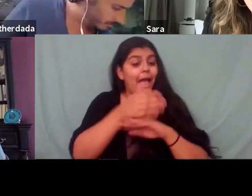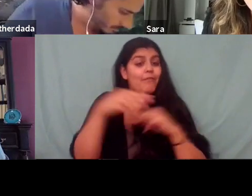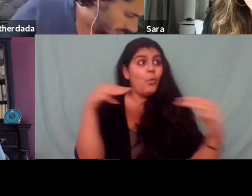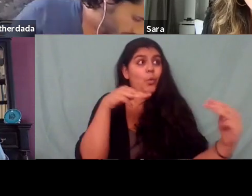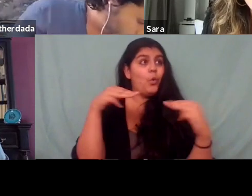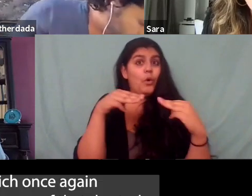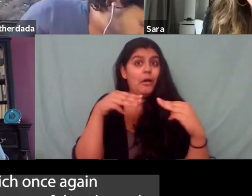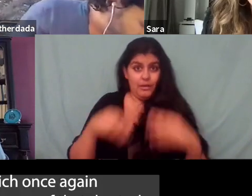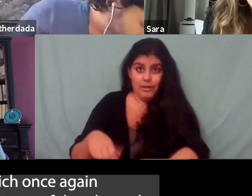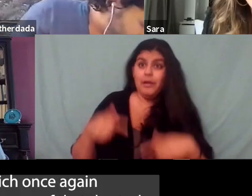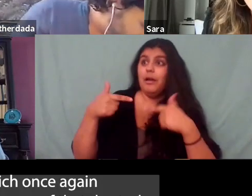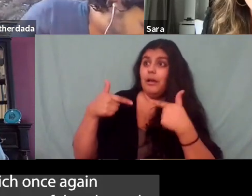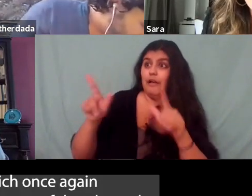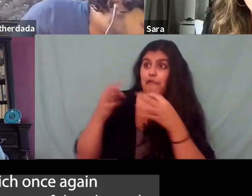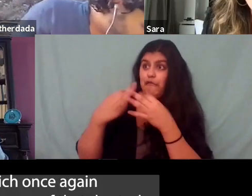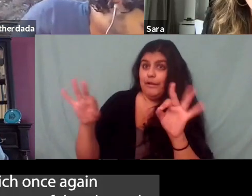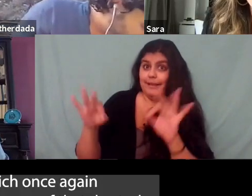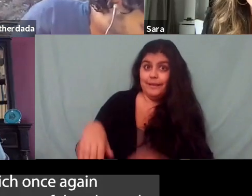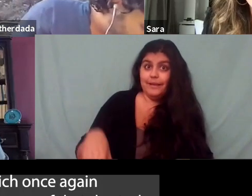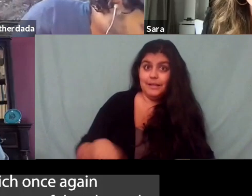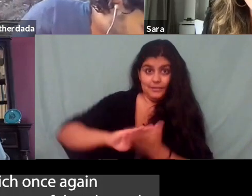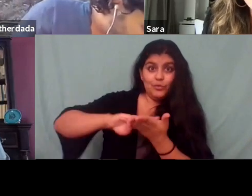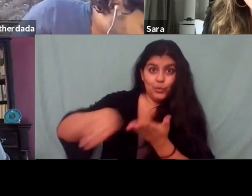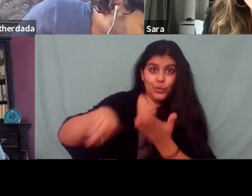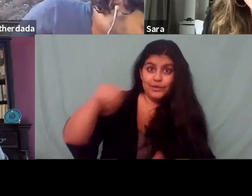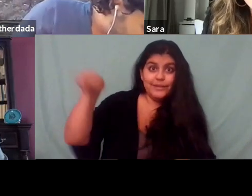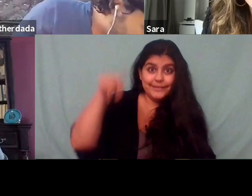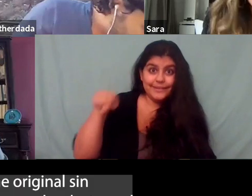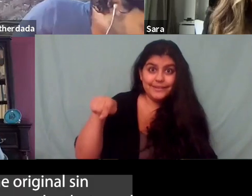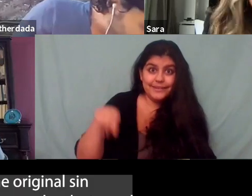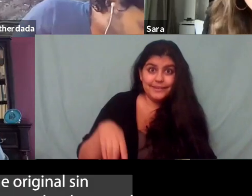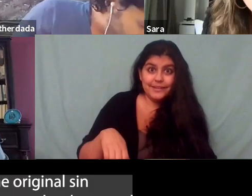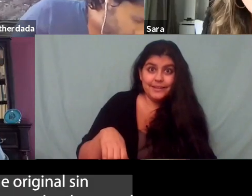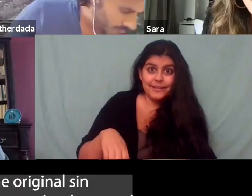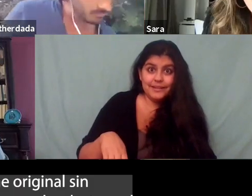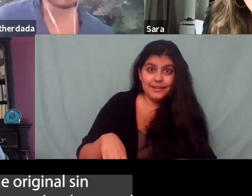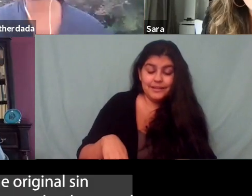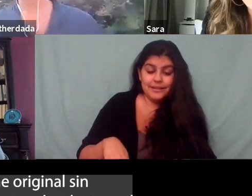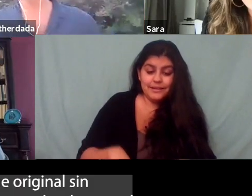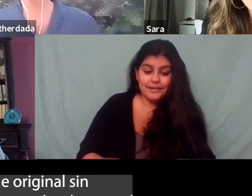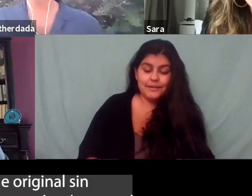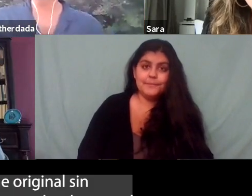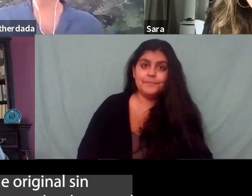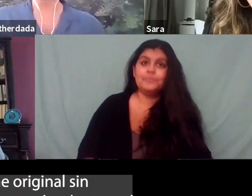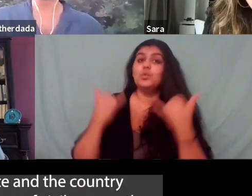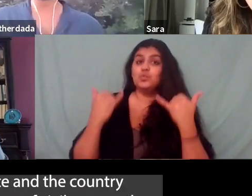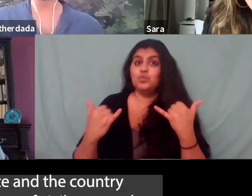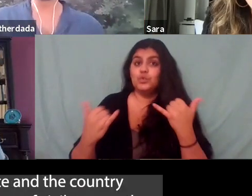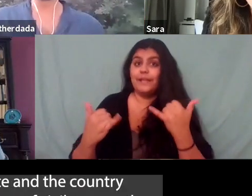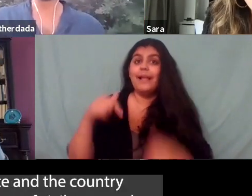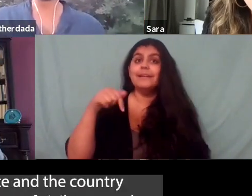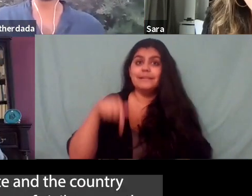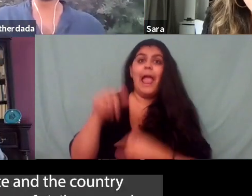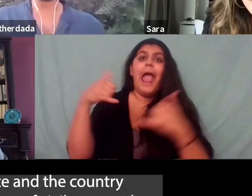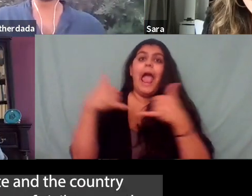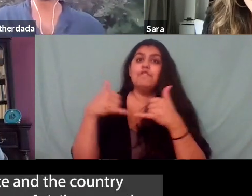country, which once again is the anniversary of that day today. The original sin is that those who destroyed the state and